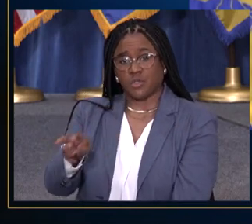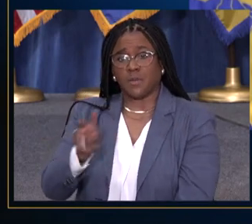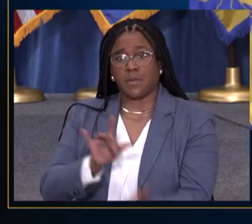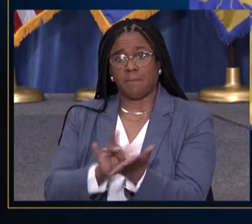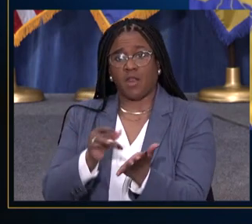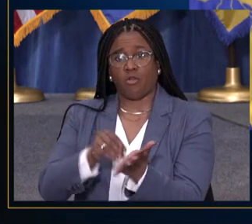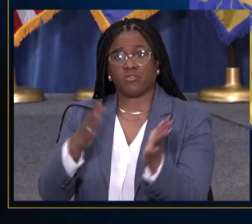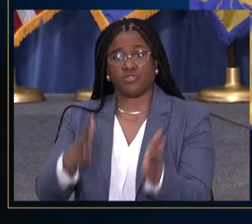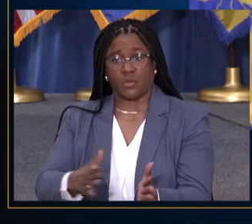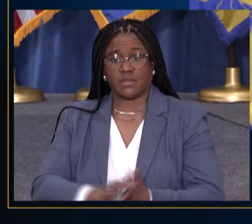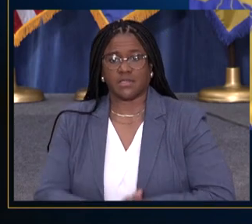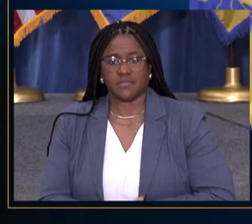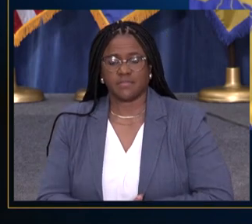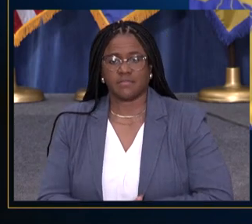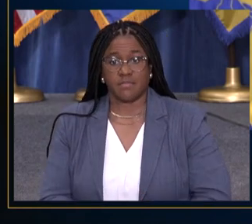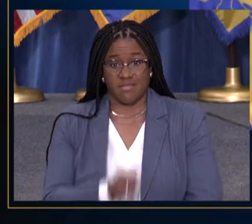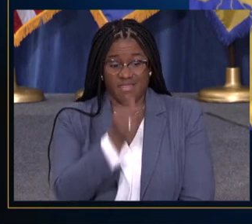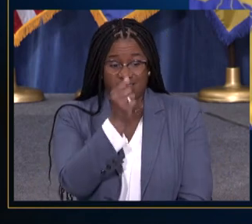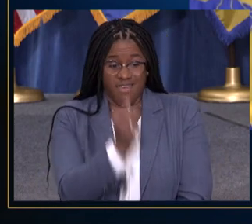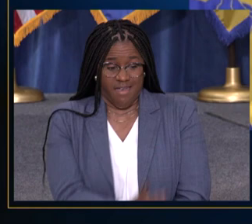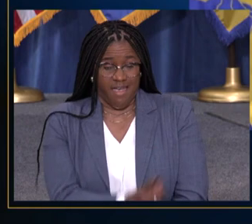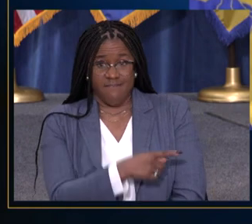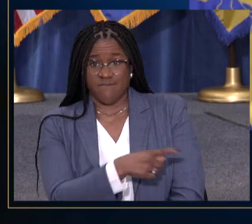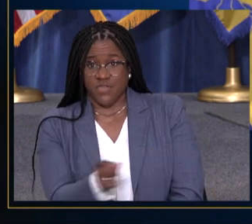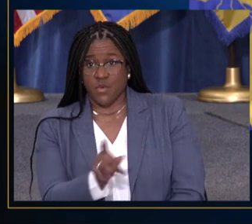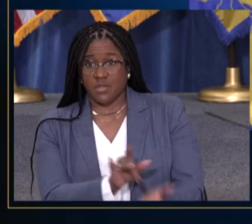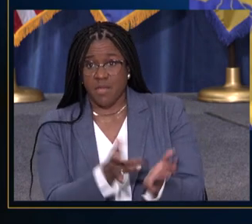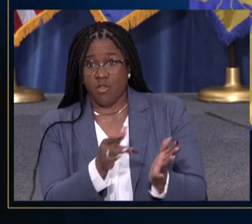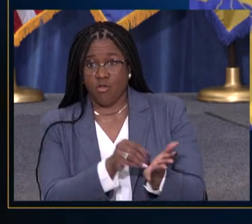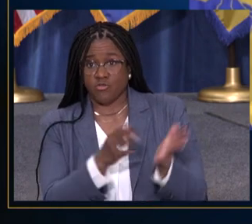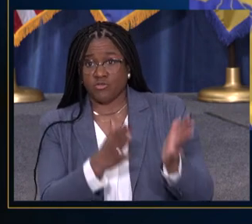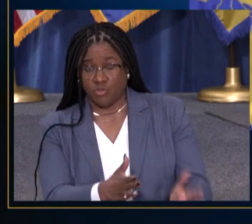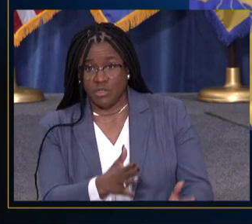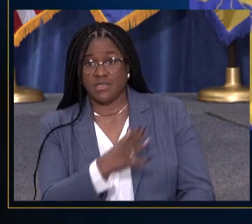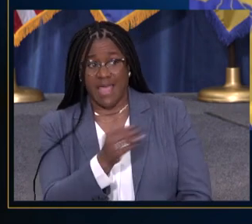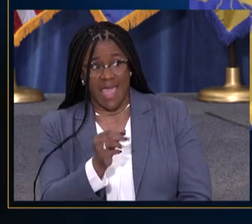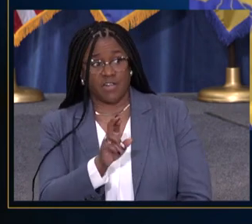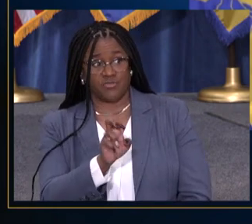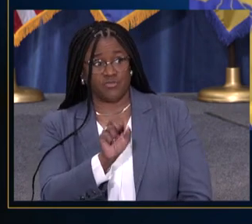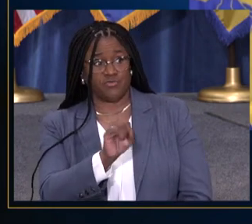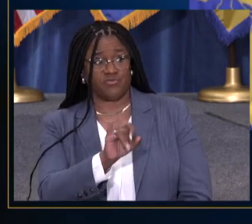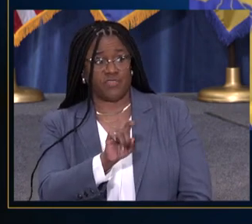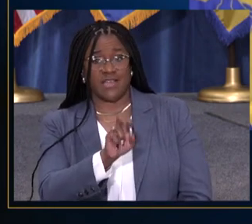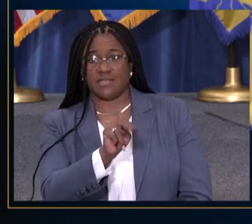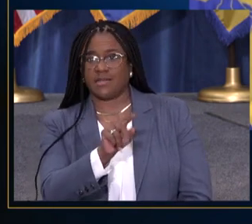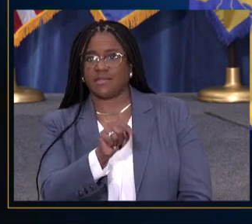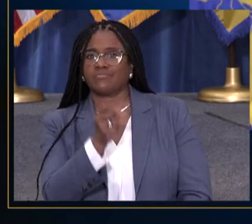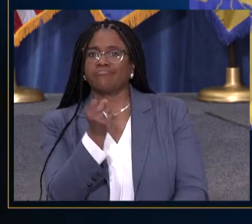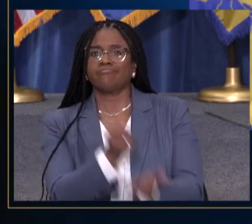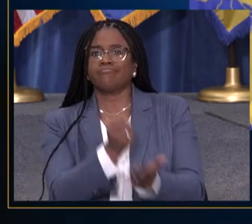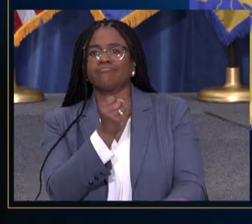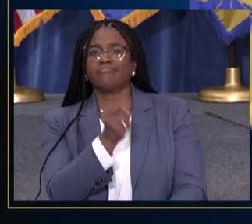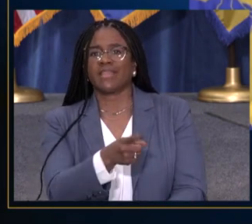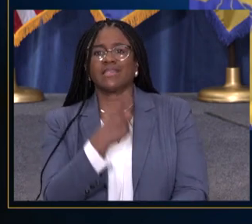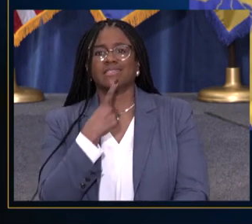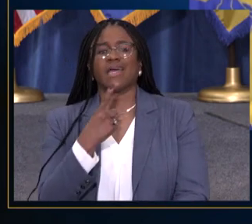students, and about half of those, medical students and residents, endorsed